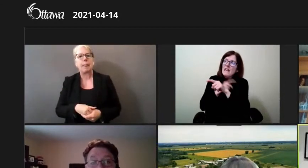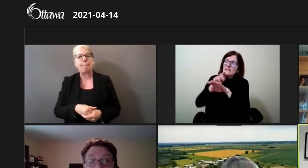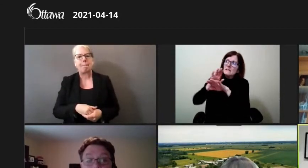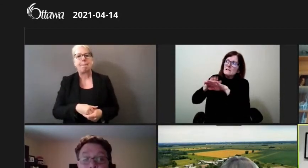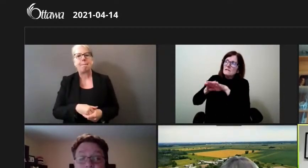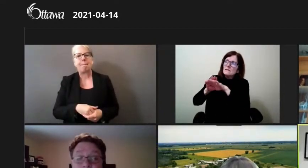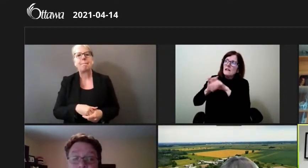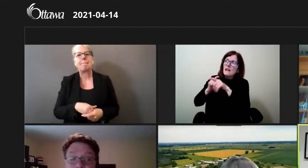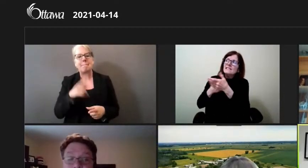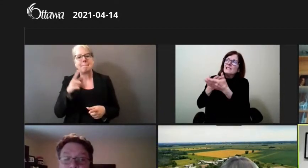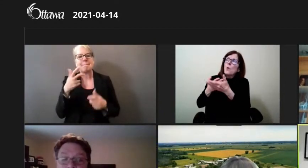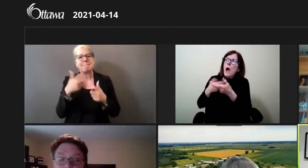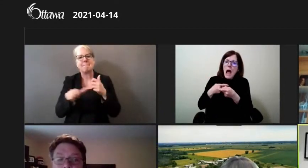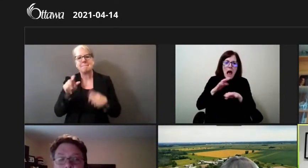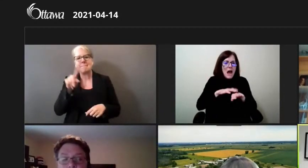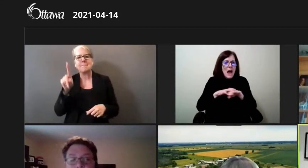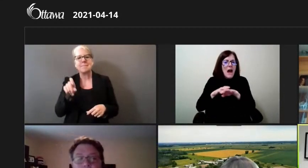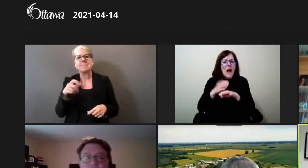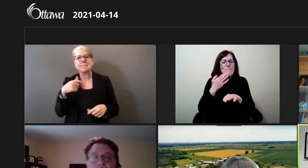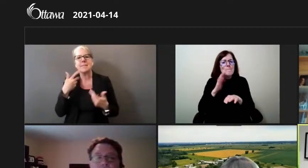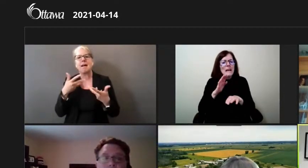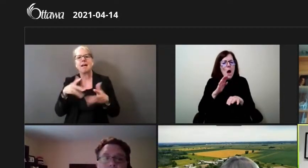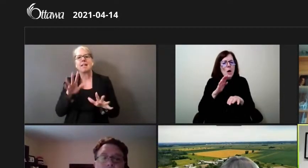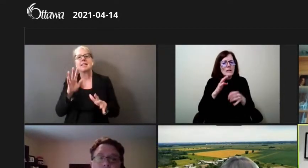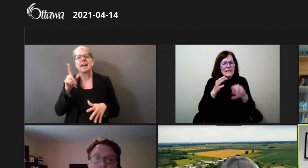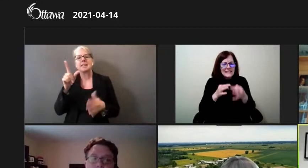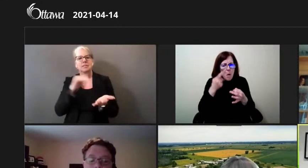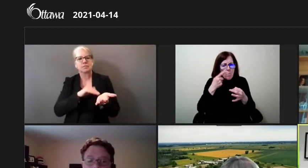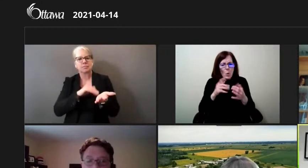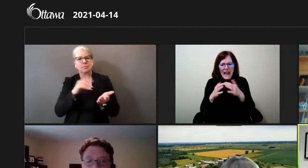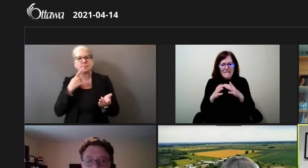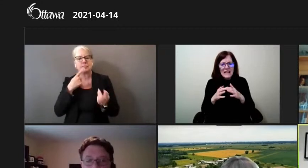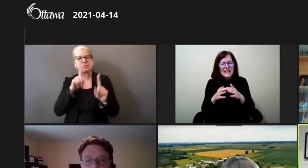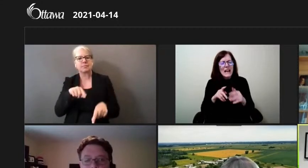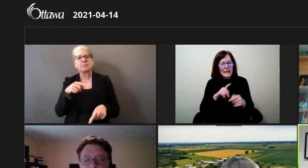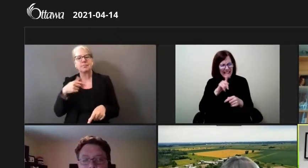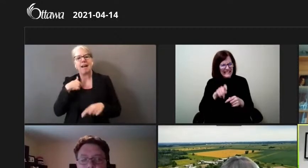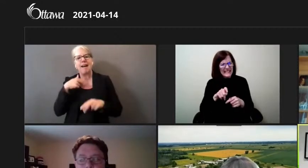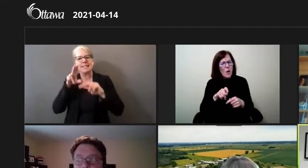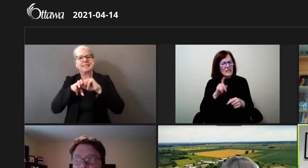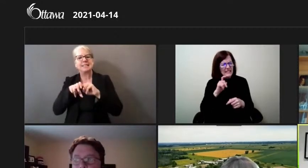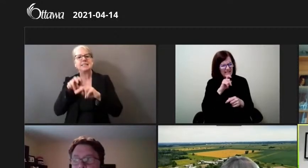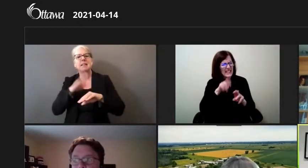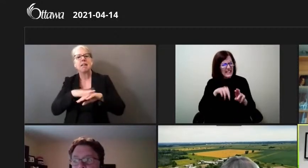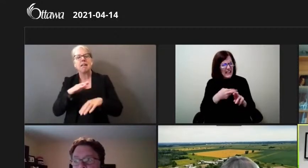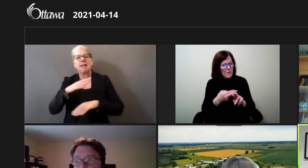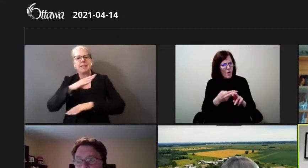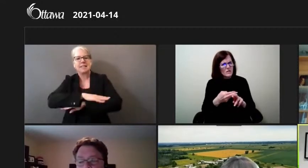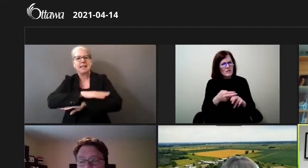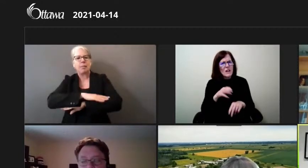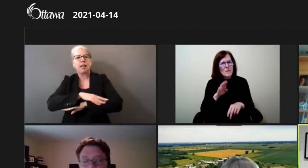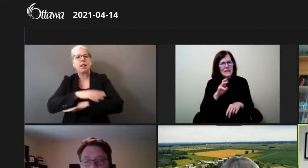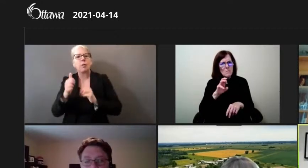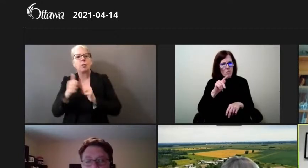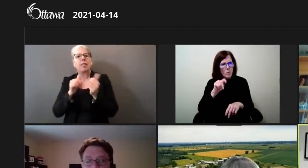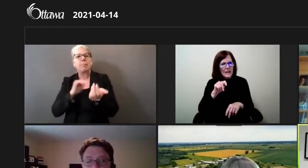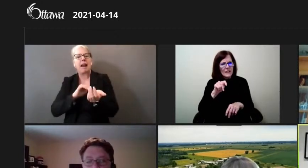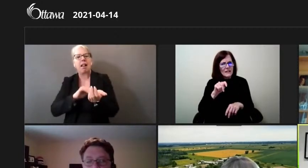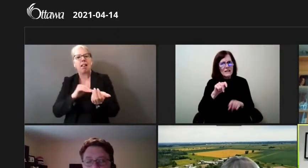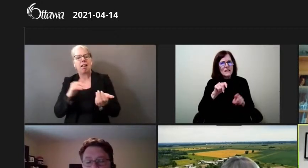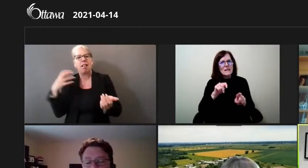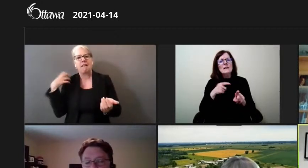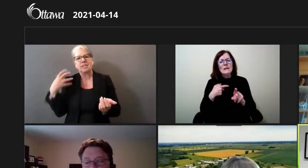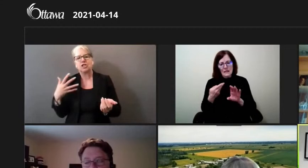It's a difficult question, and I'll let Brent talk. I sit on the table with the medical officers of health